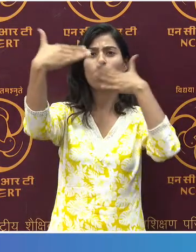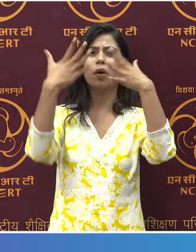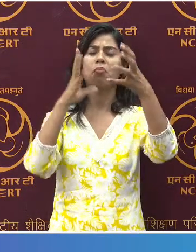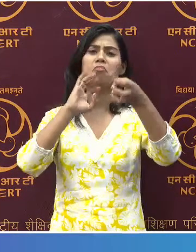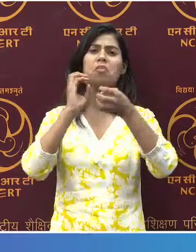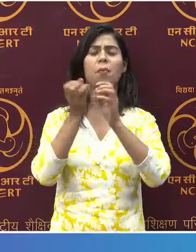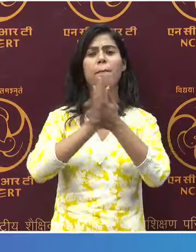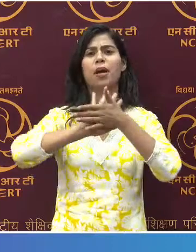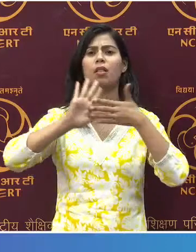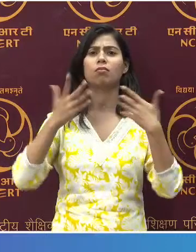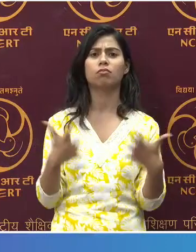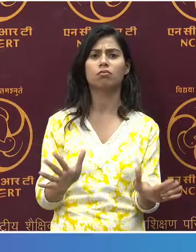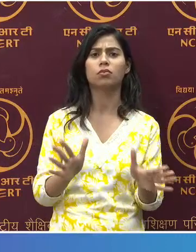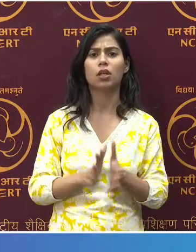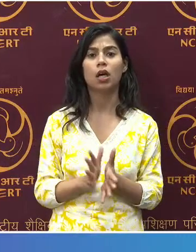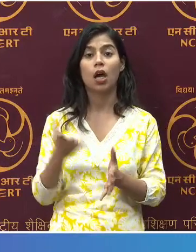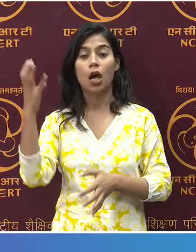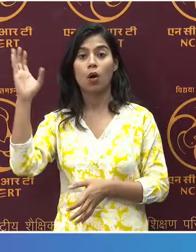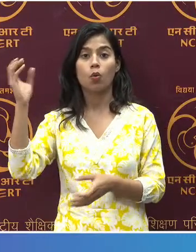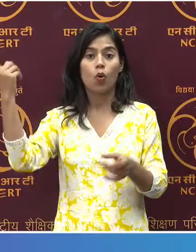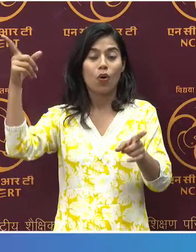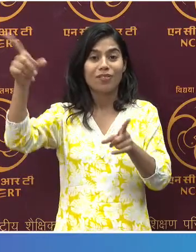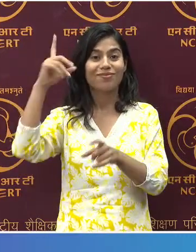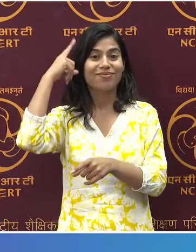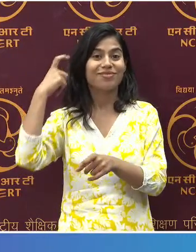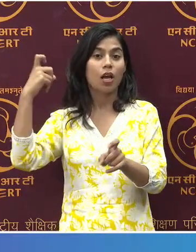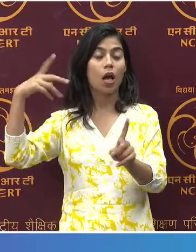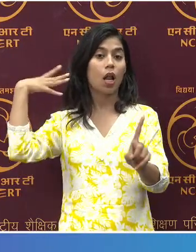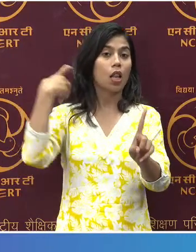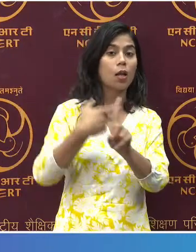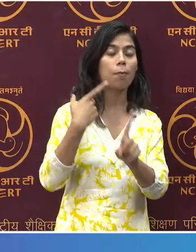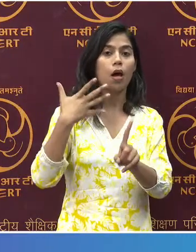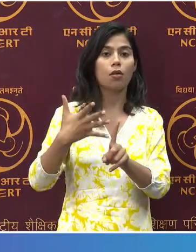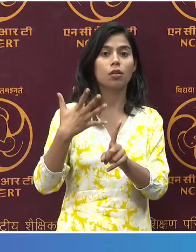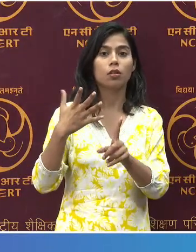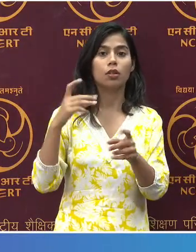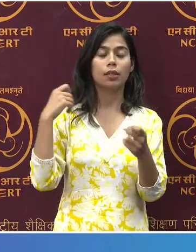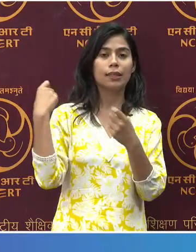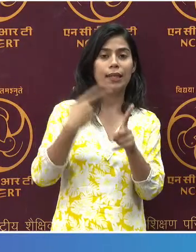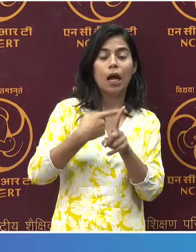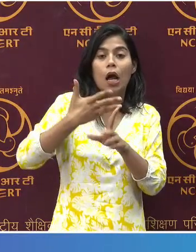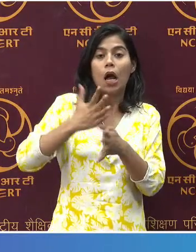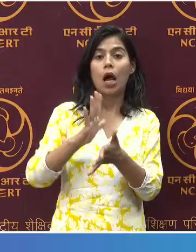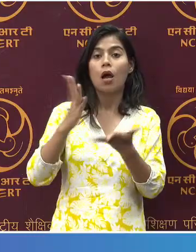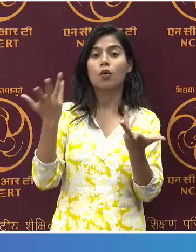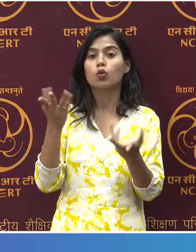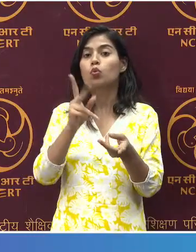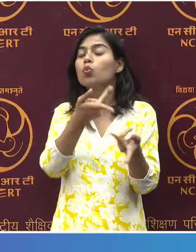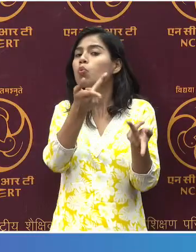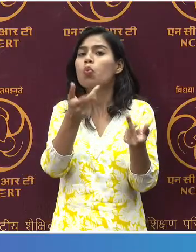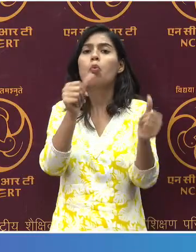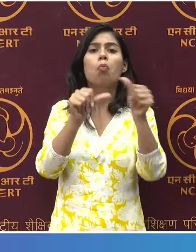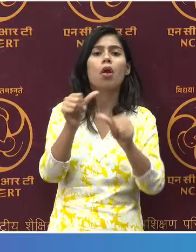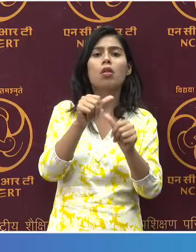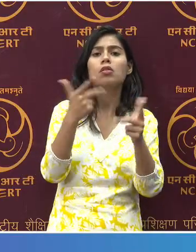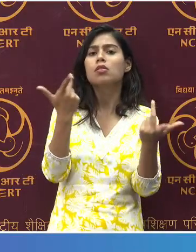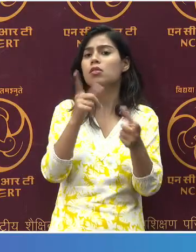carbon dioxide, heat and light. So carbon react with oxygen to produce carbon dioxide,